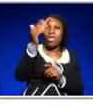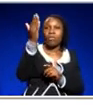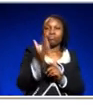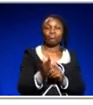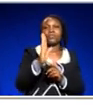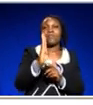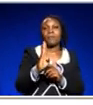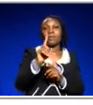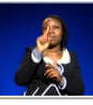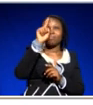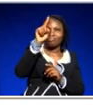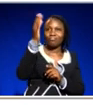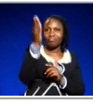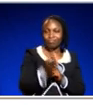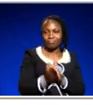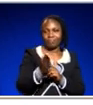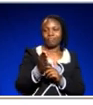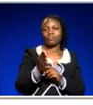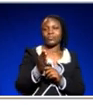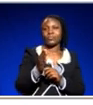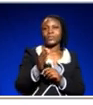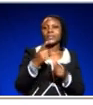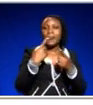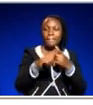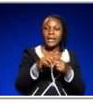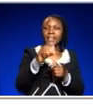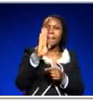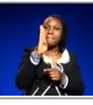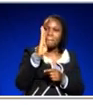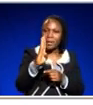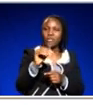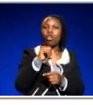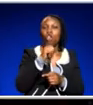for as long as b is not equal to 0.